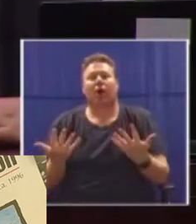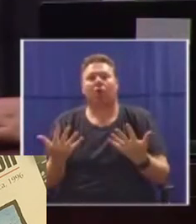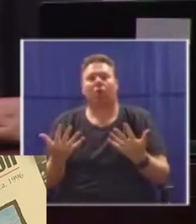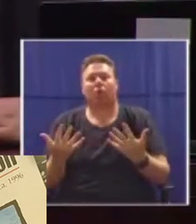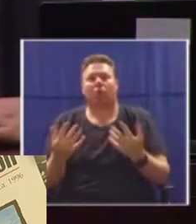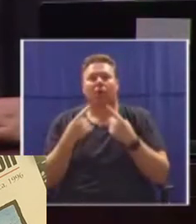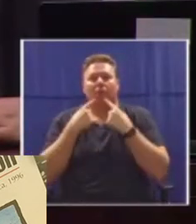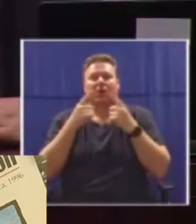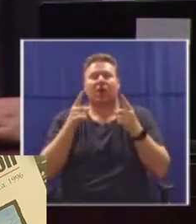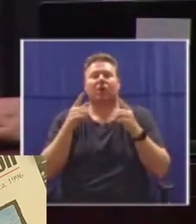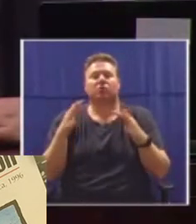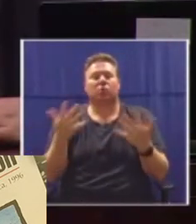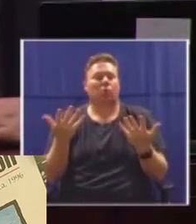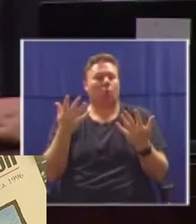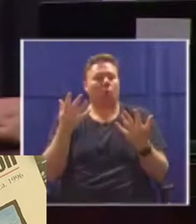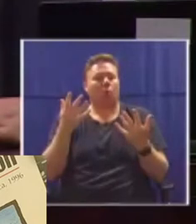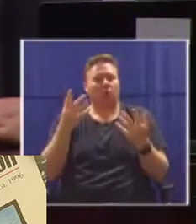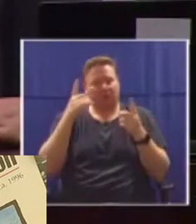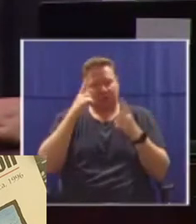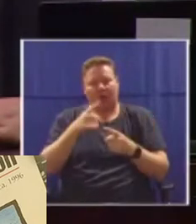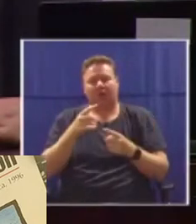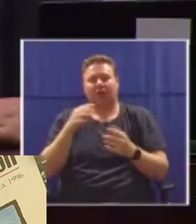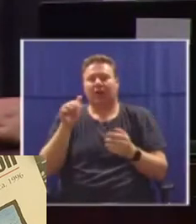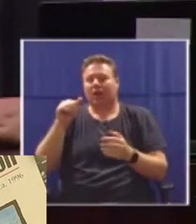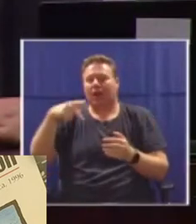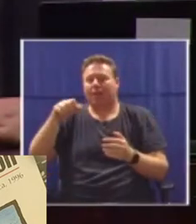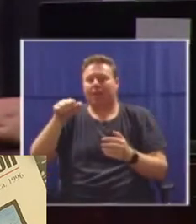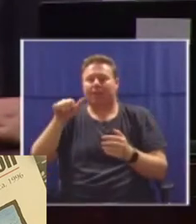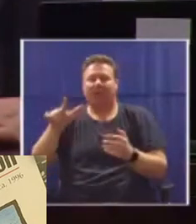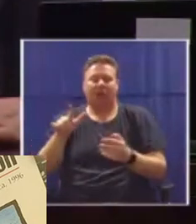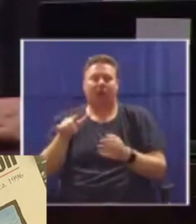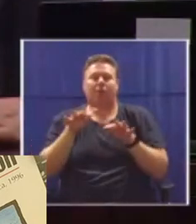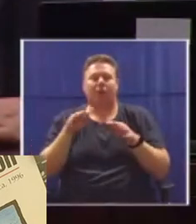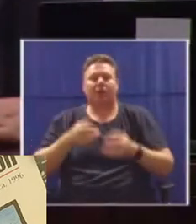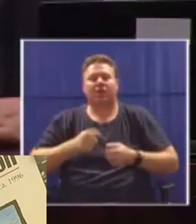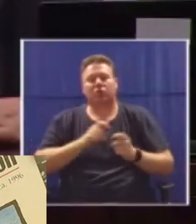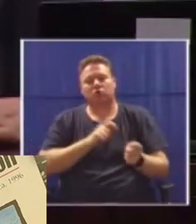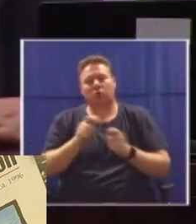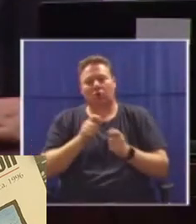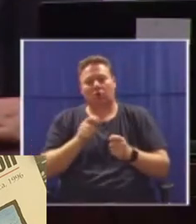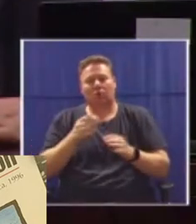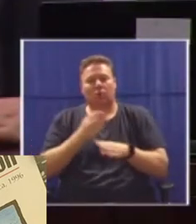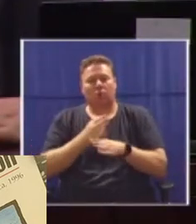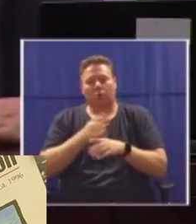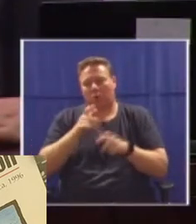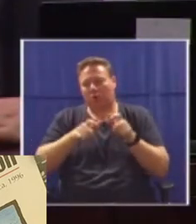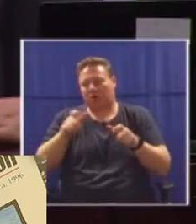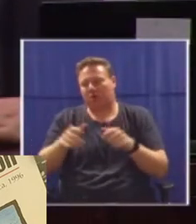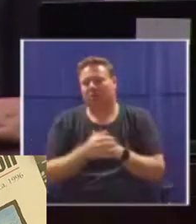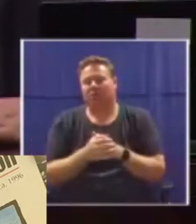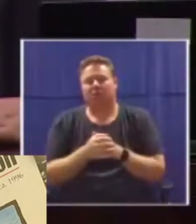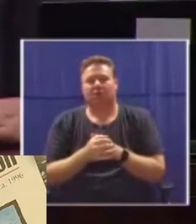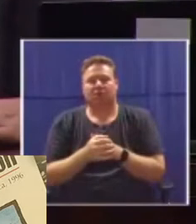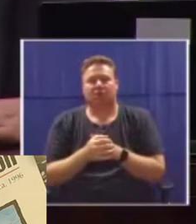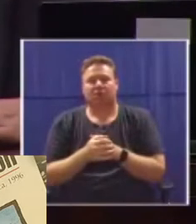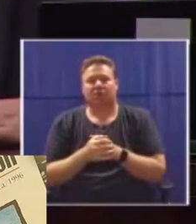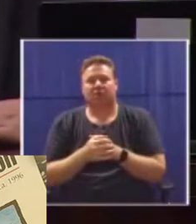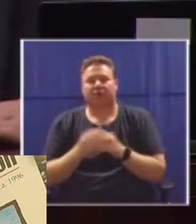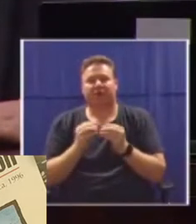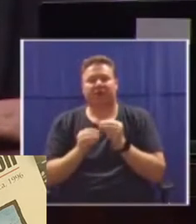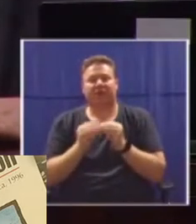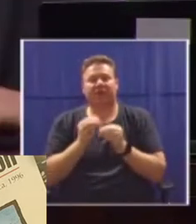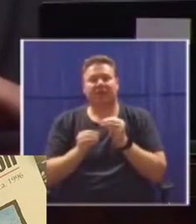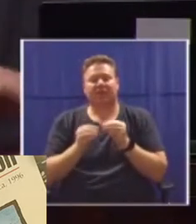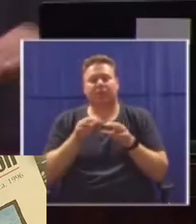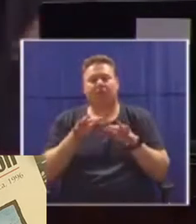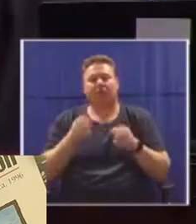or deciding on appeals by public transport operators to facilitate a regulated public transport system. Therefore,